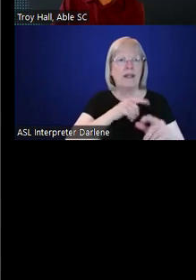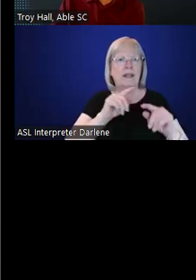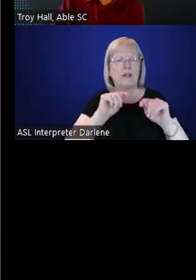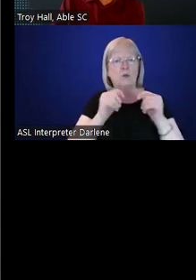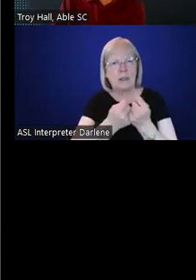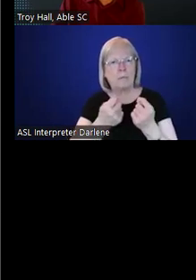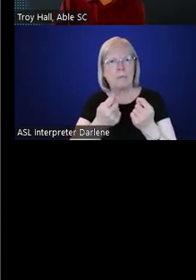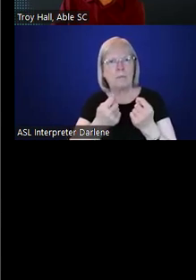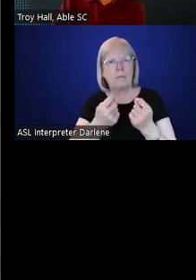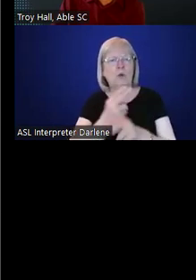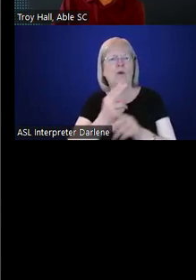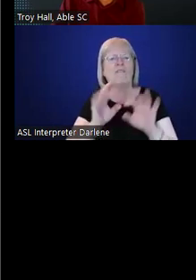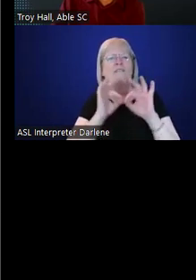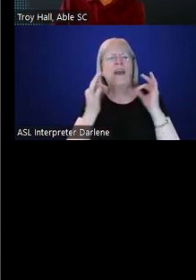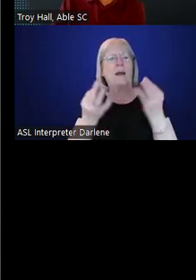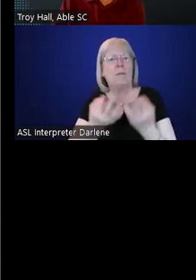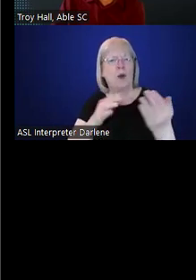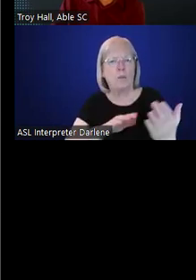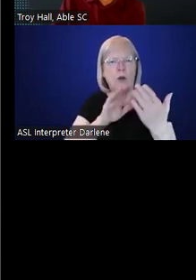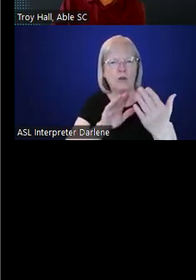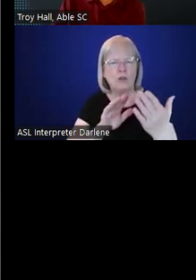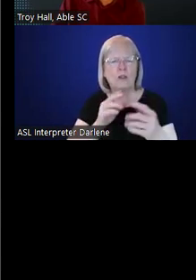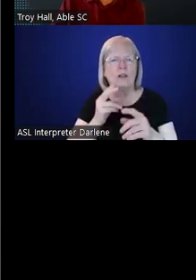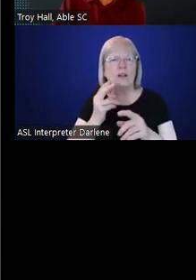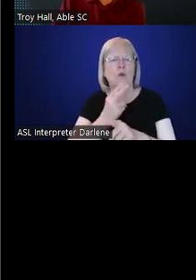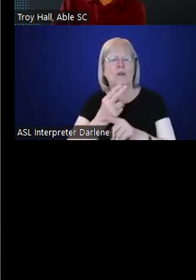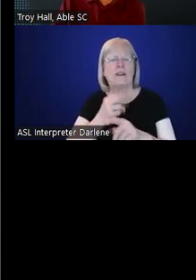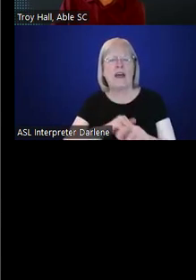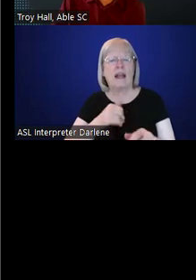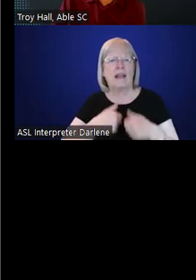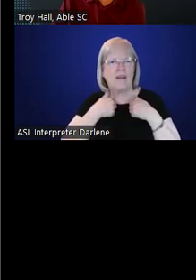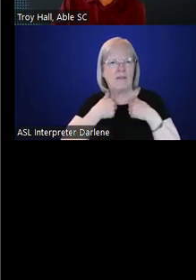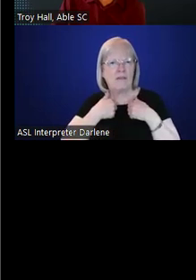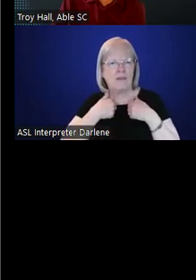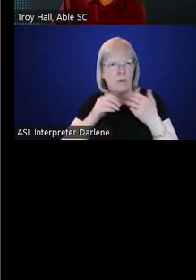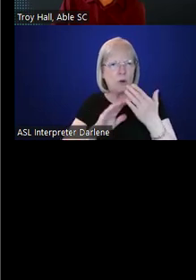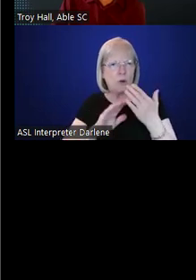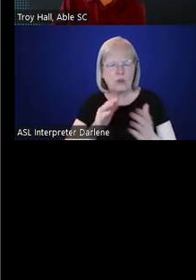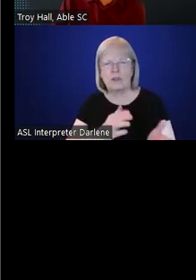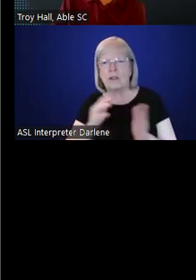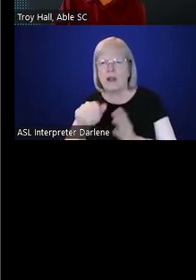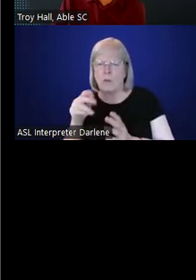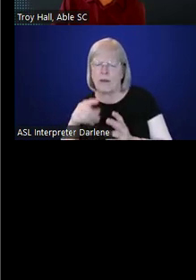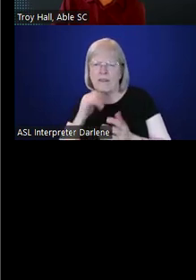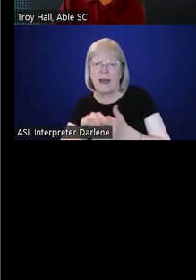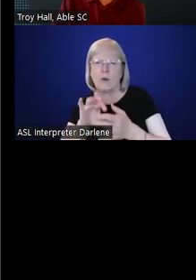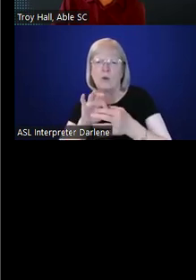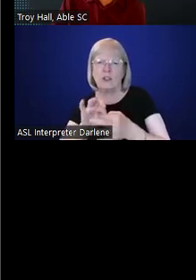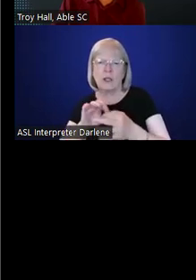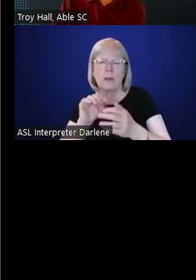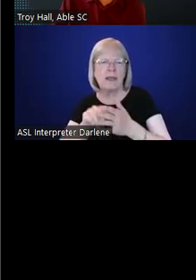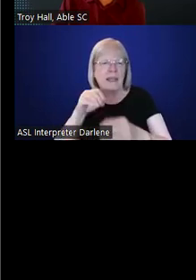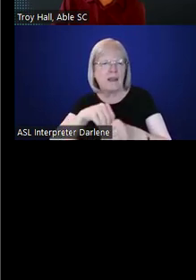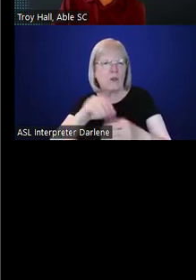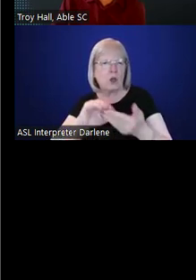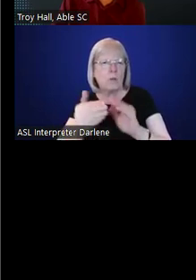approach and use the life course tools. Danielle Bennett said the relationships we've built within the community to help bridge the gaps